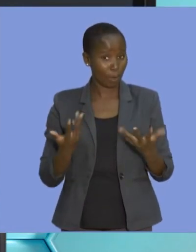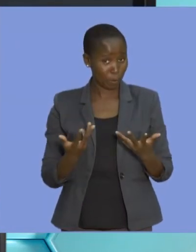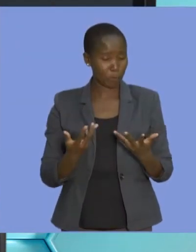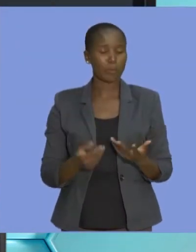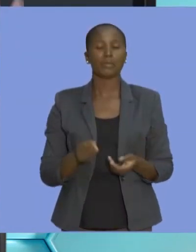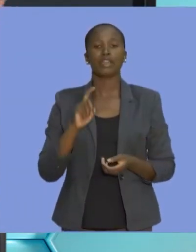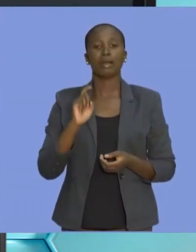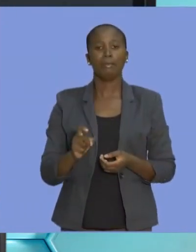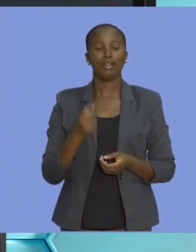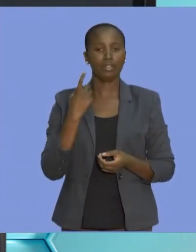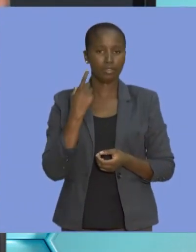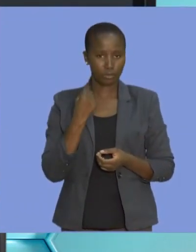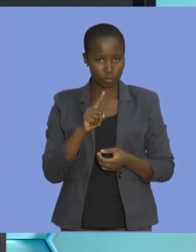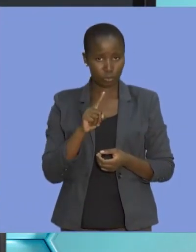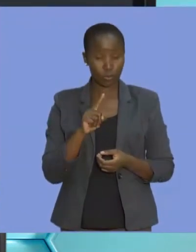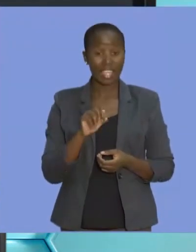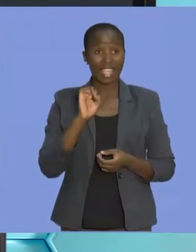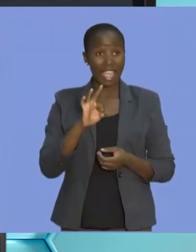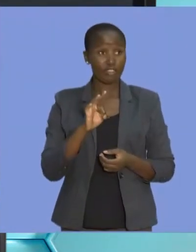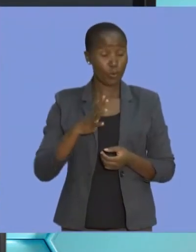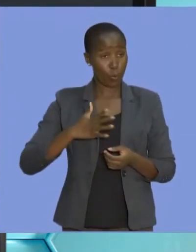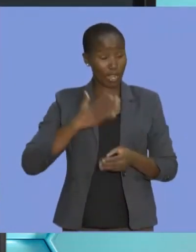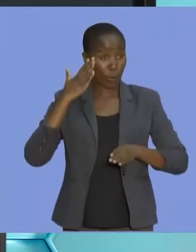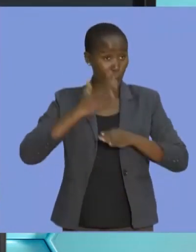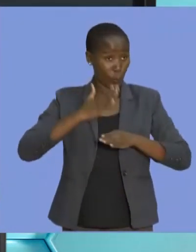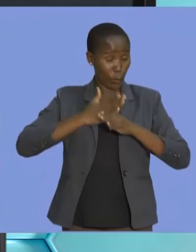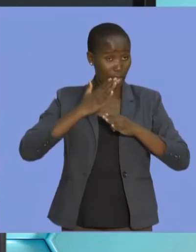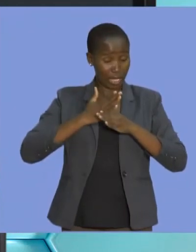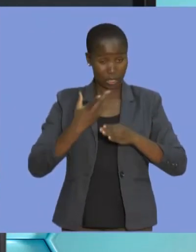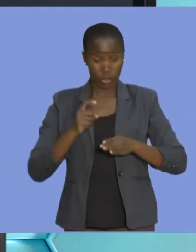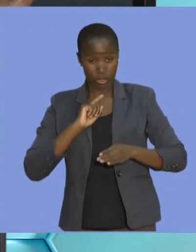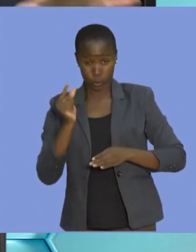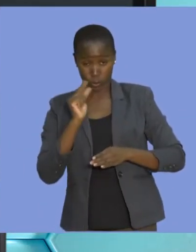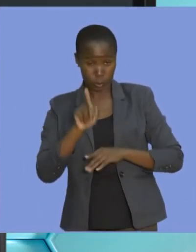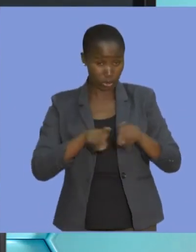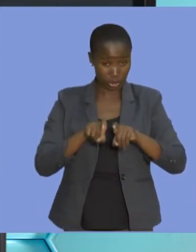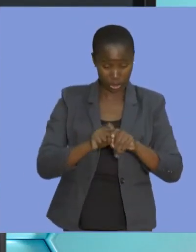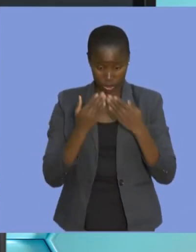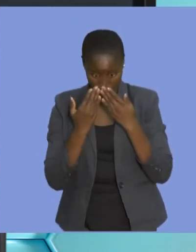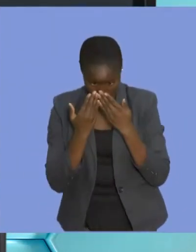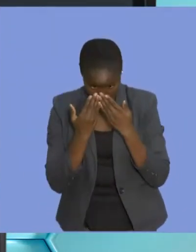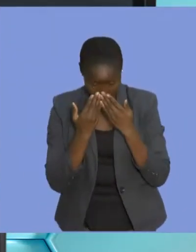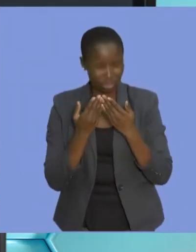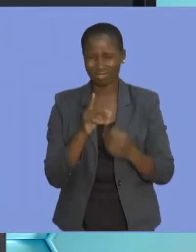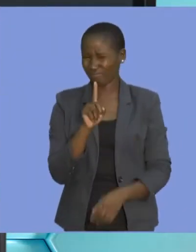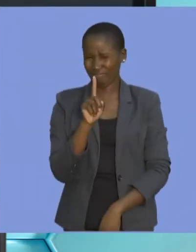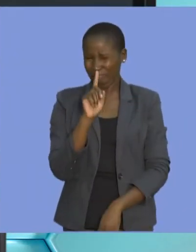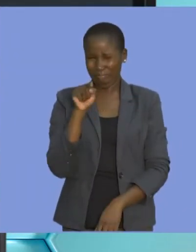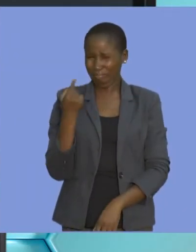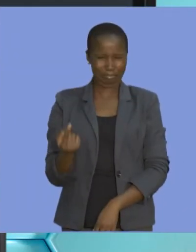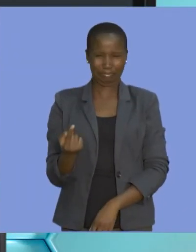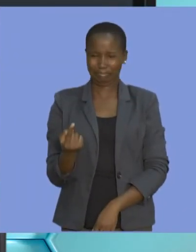You want to cram lots of work in 4 hours because you have an assessment or a test tomorrow. It's really